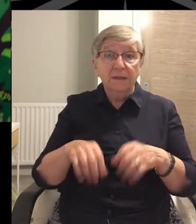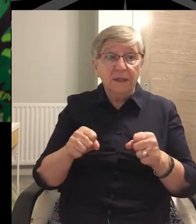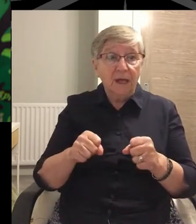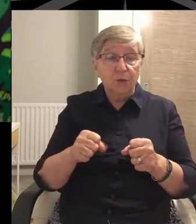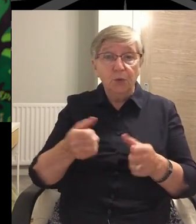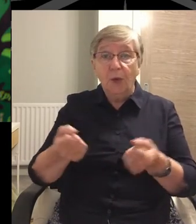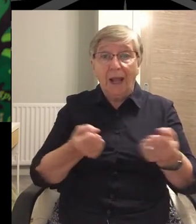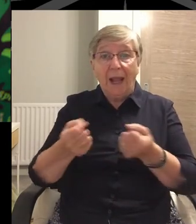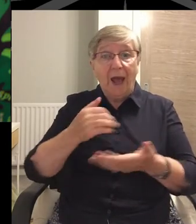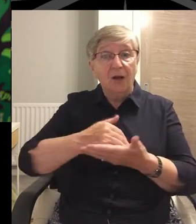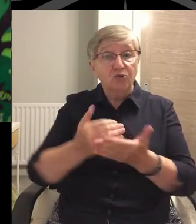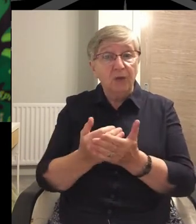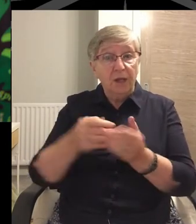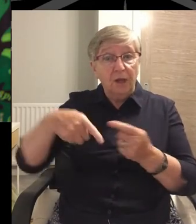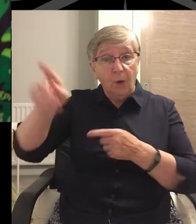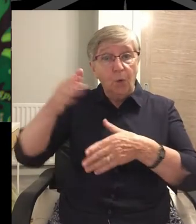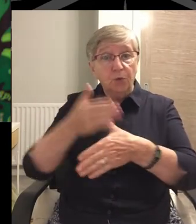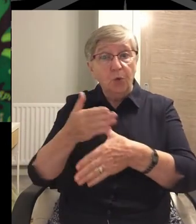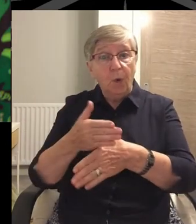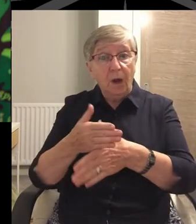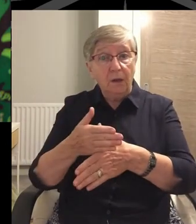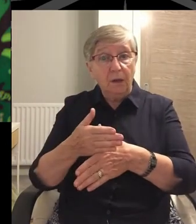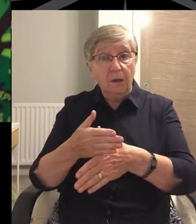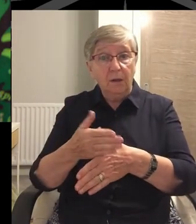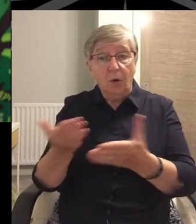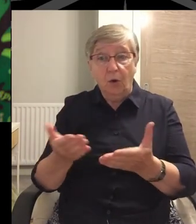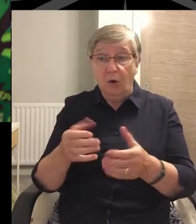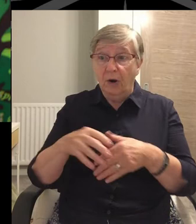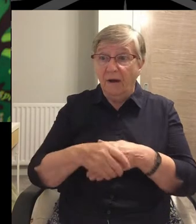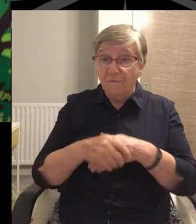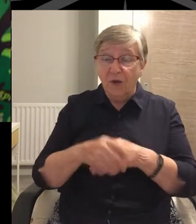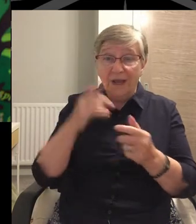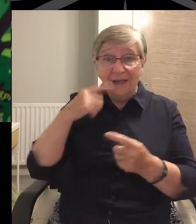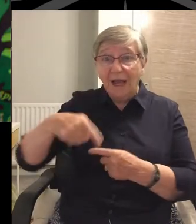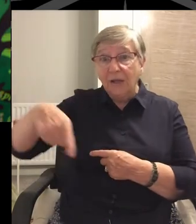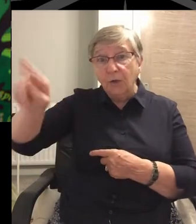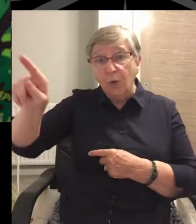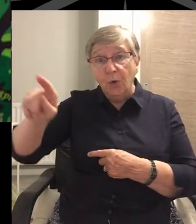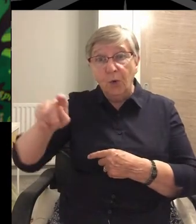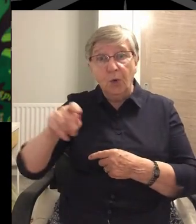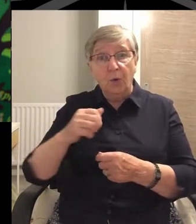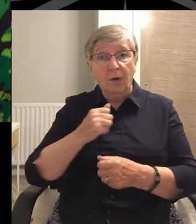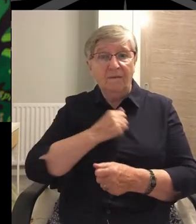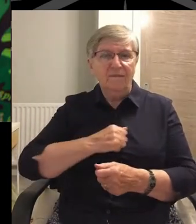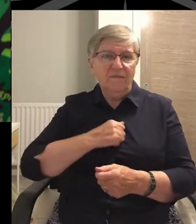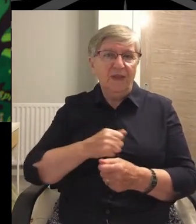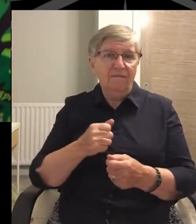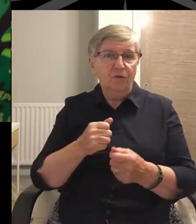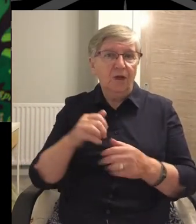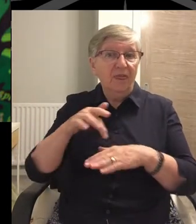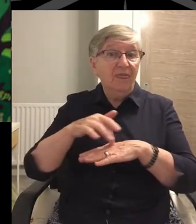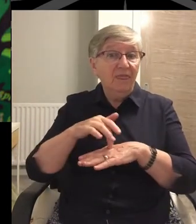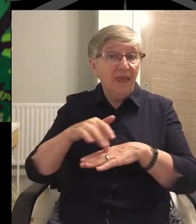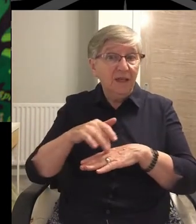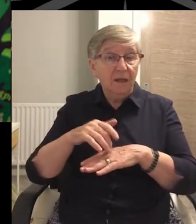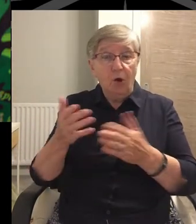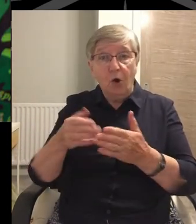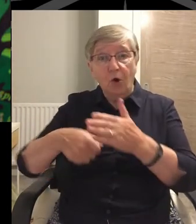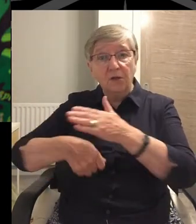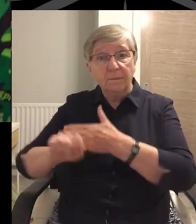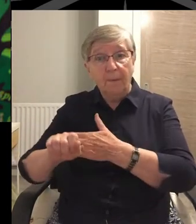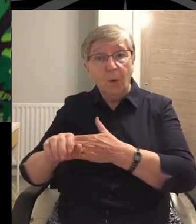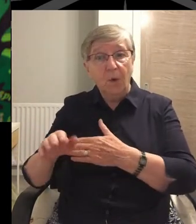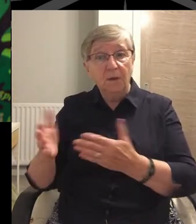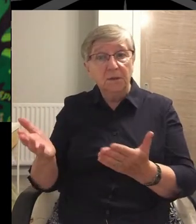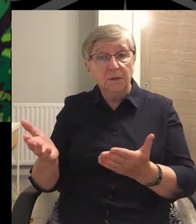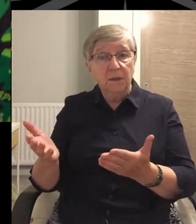begin to car share on their way to work. A friend that you can go to your favorite theater with or your